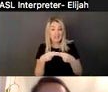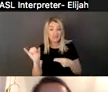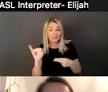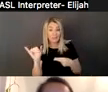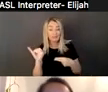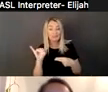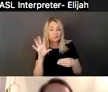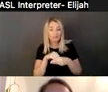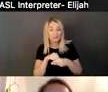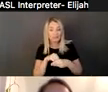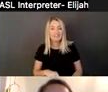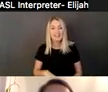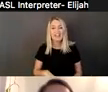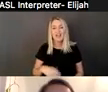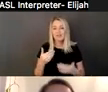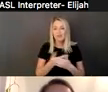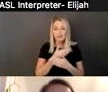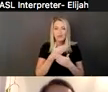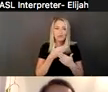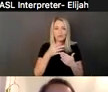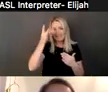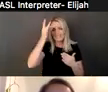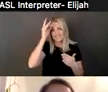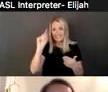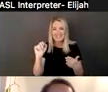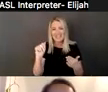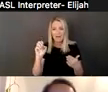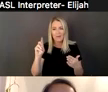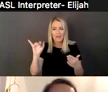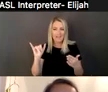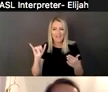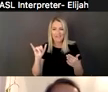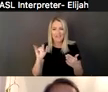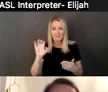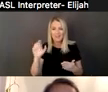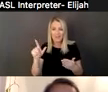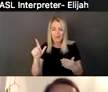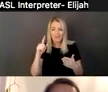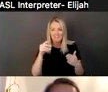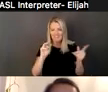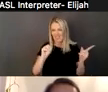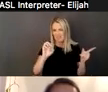also a new takeaway tool from Meenadchi focused on the broken record practice that